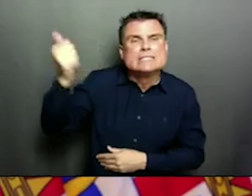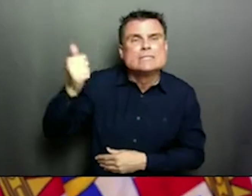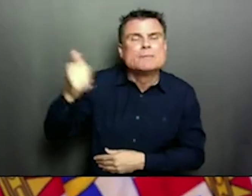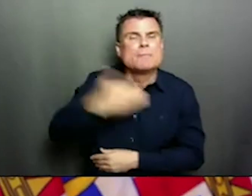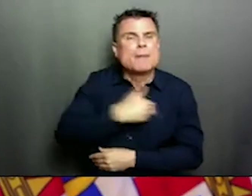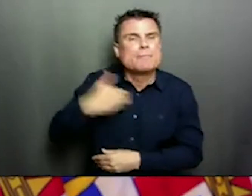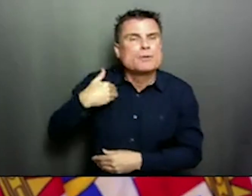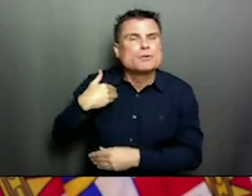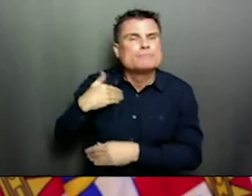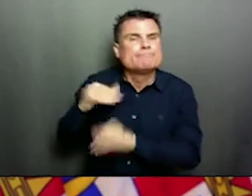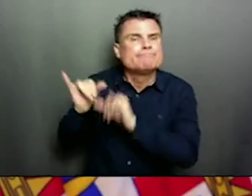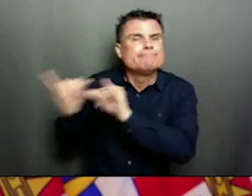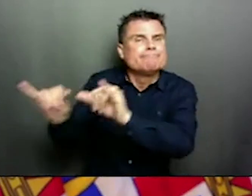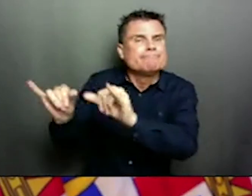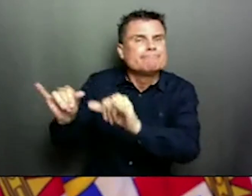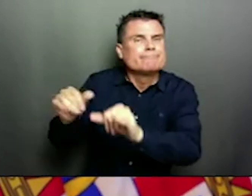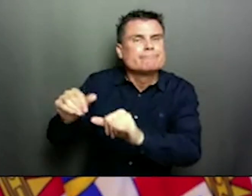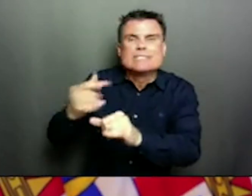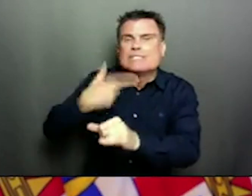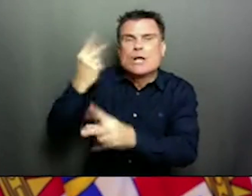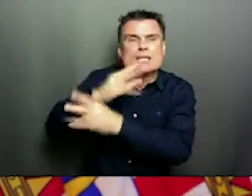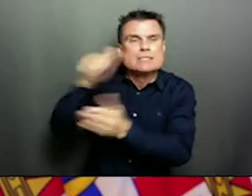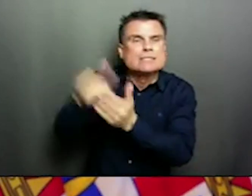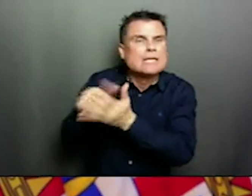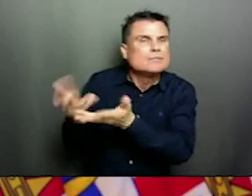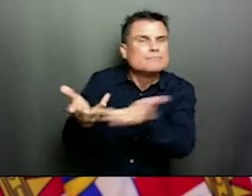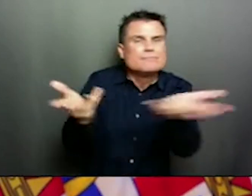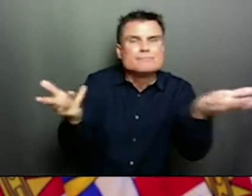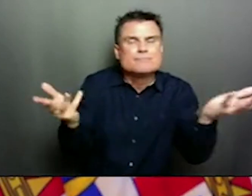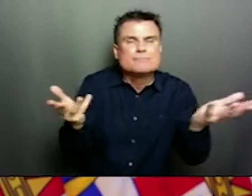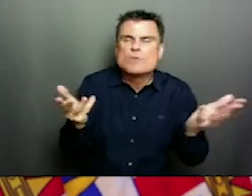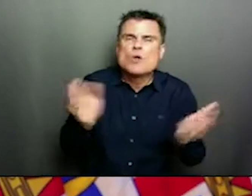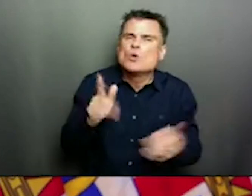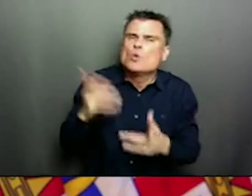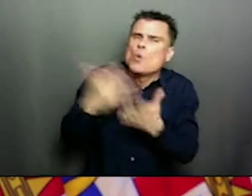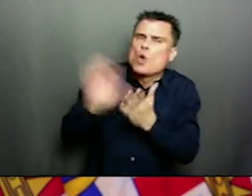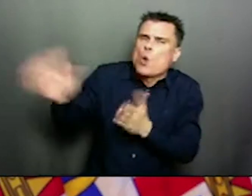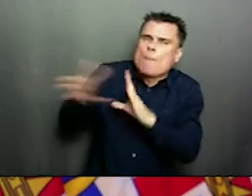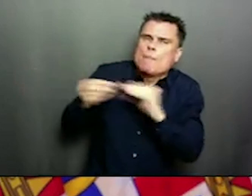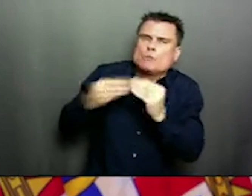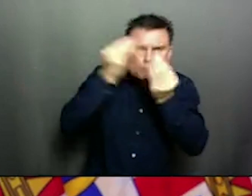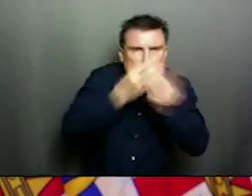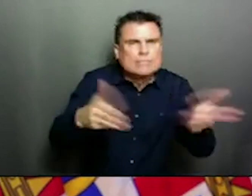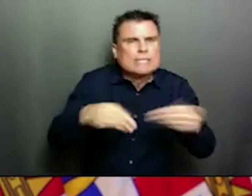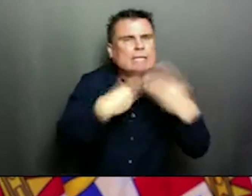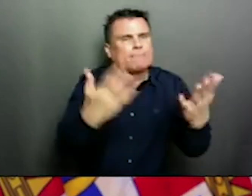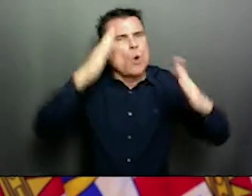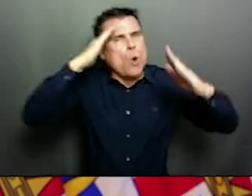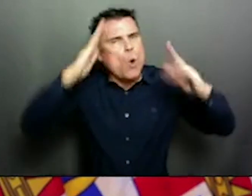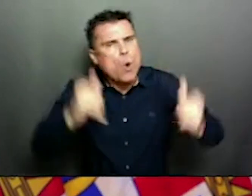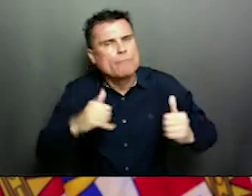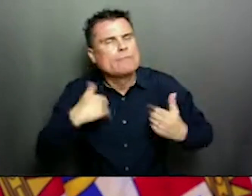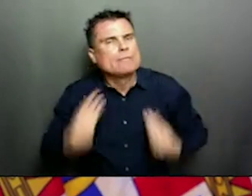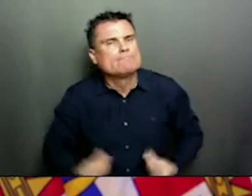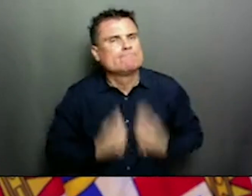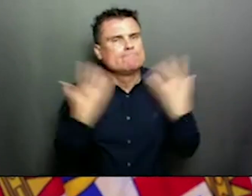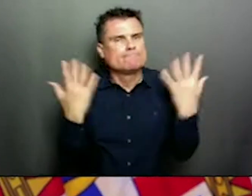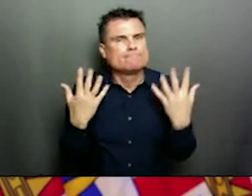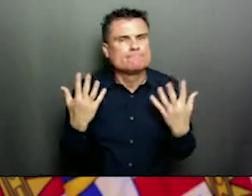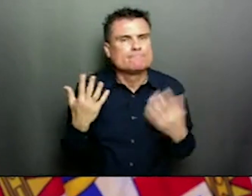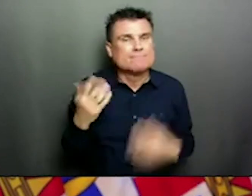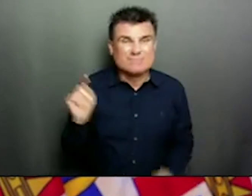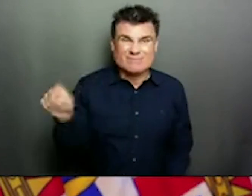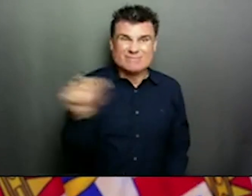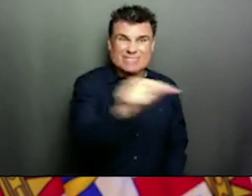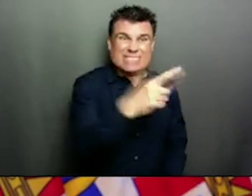just, time is so precious right now for many people that are now battling this disease. It is,